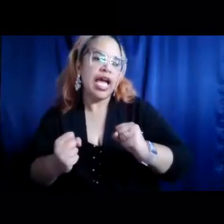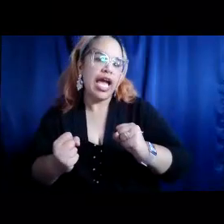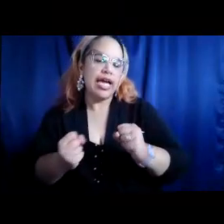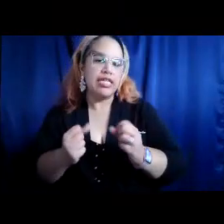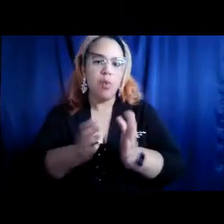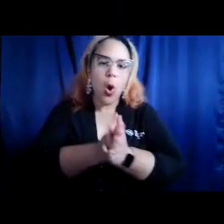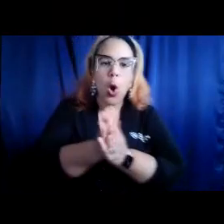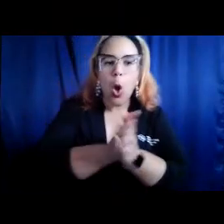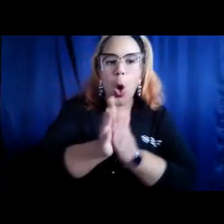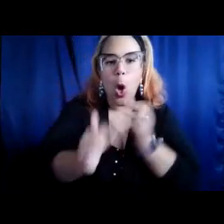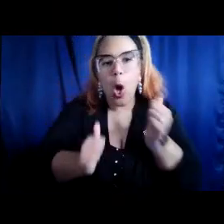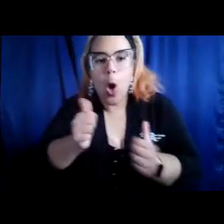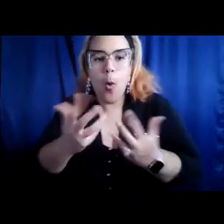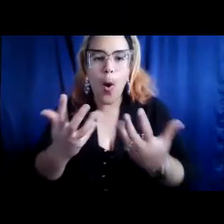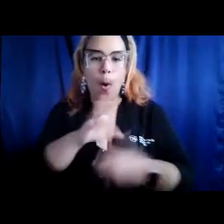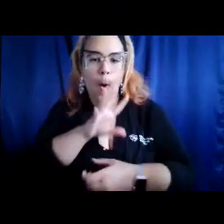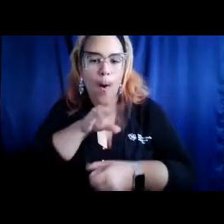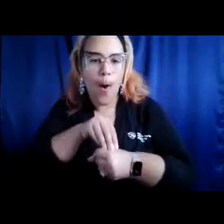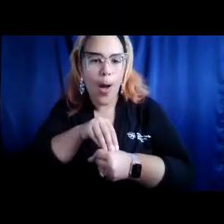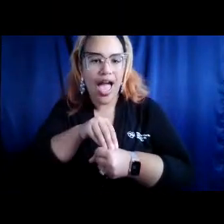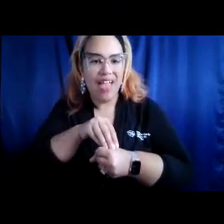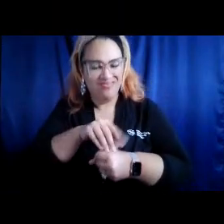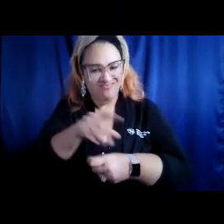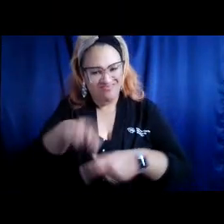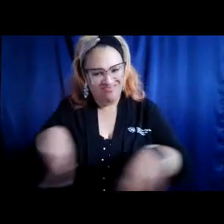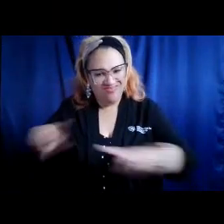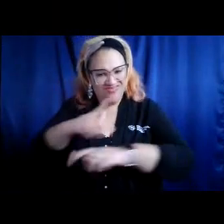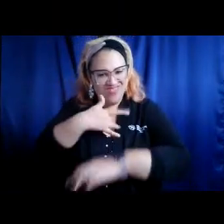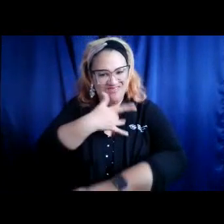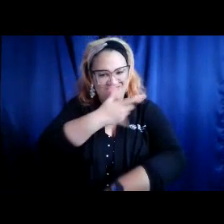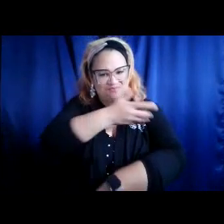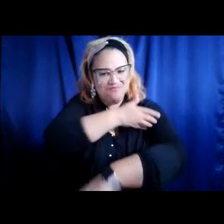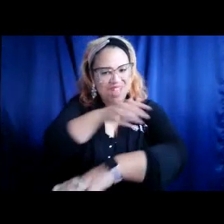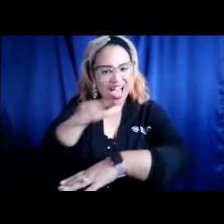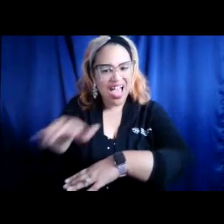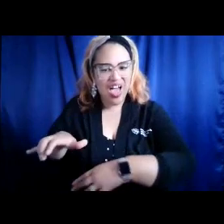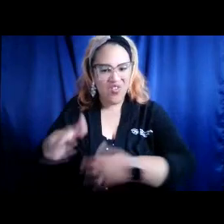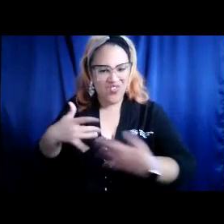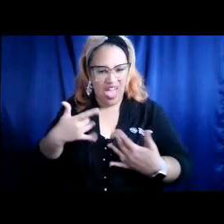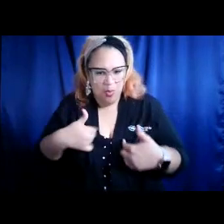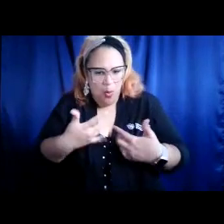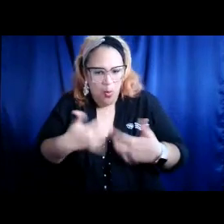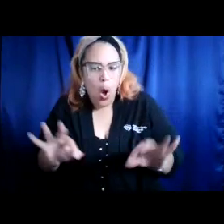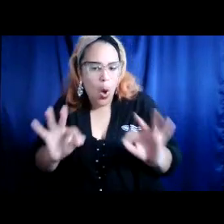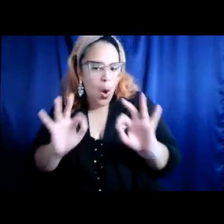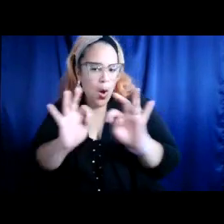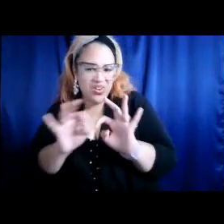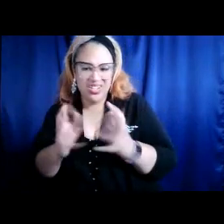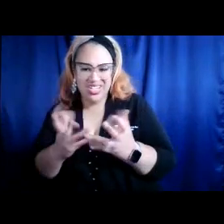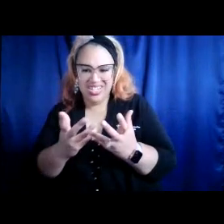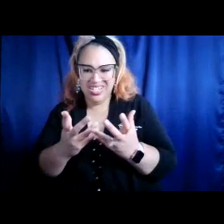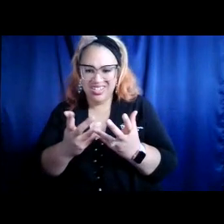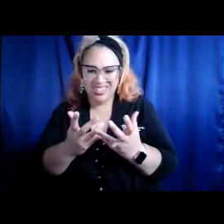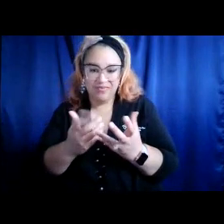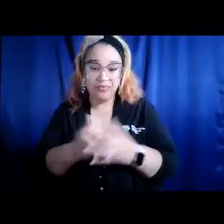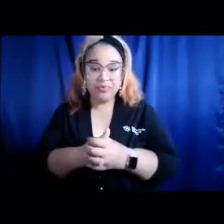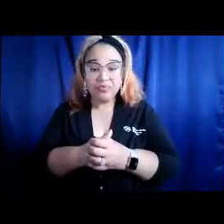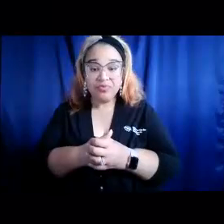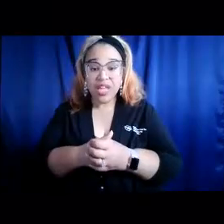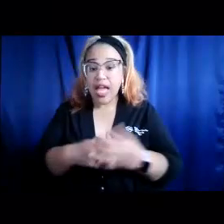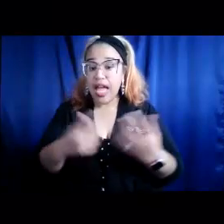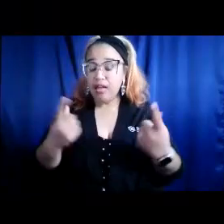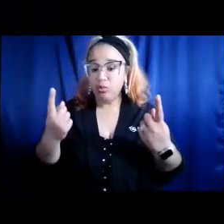supportive environment is one where employees feel comfortable to disclose a disability or request a reasonable accommodation,